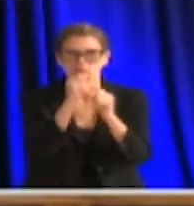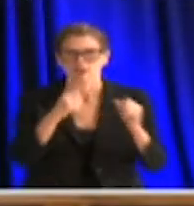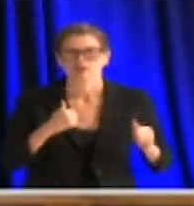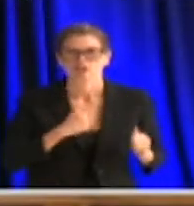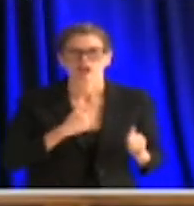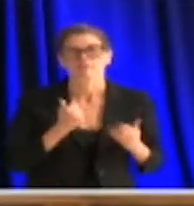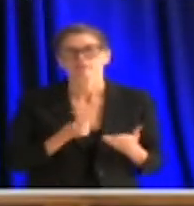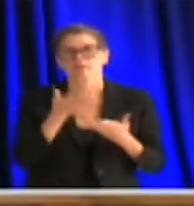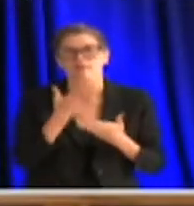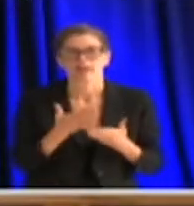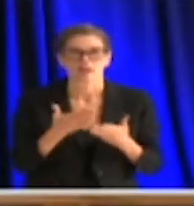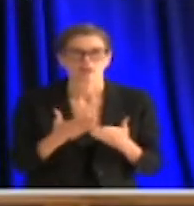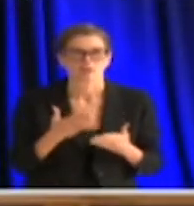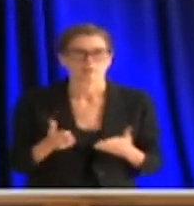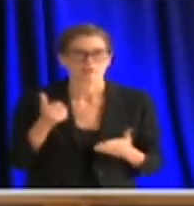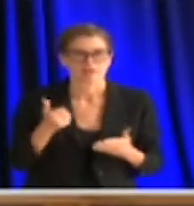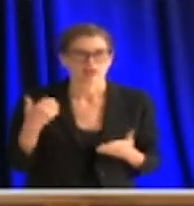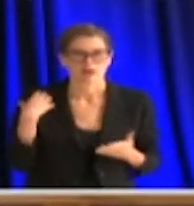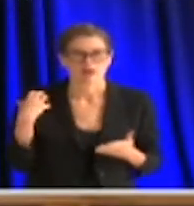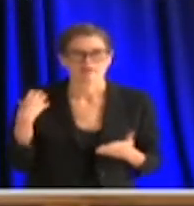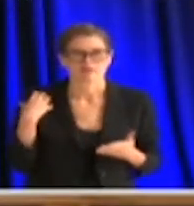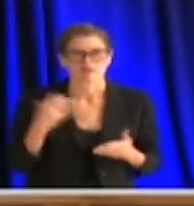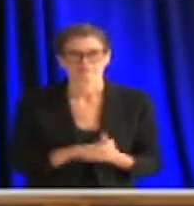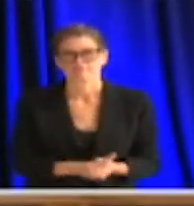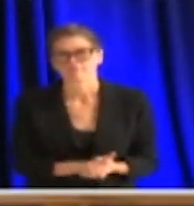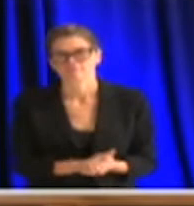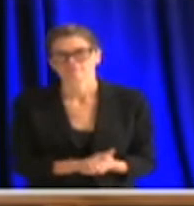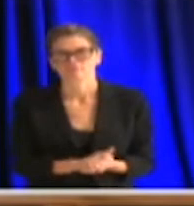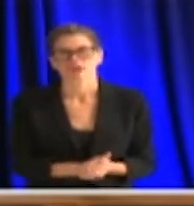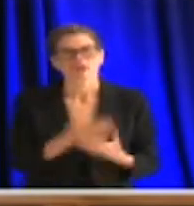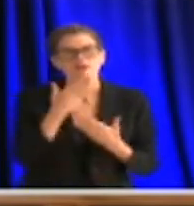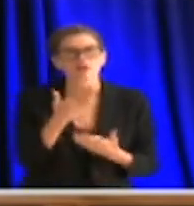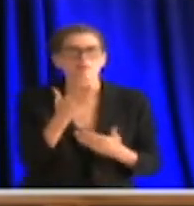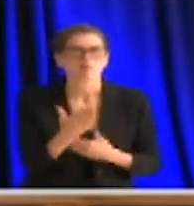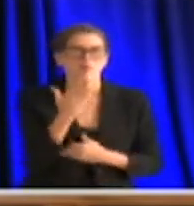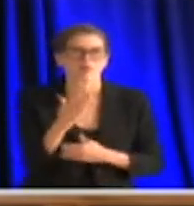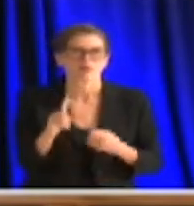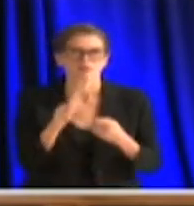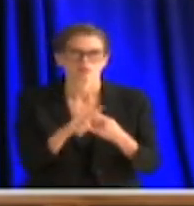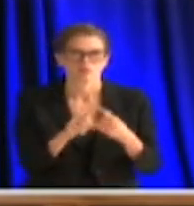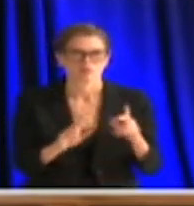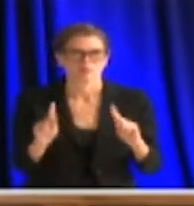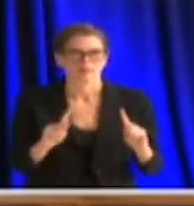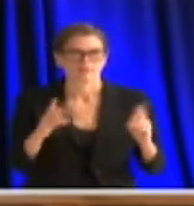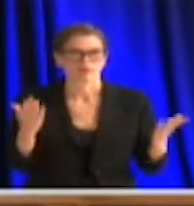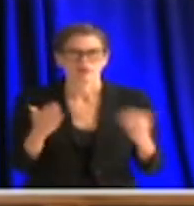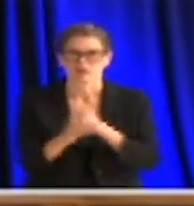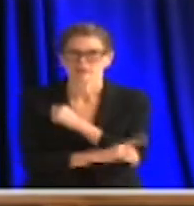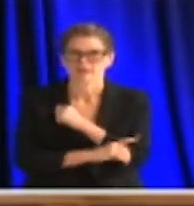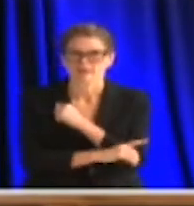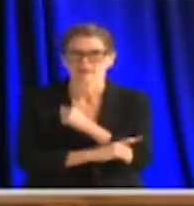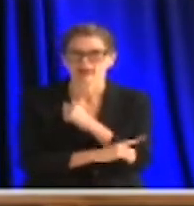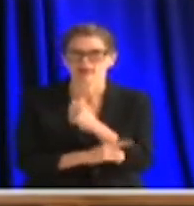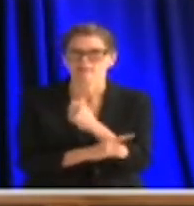thank you so much, Mr. Presiding Officer, and good morning to good morning again